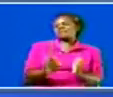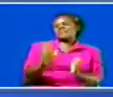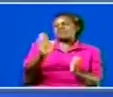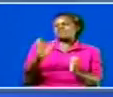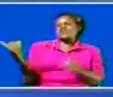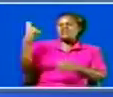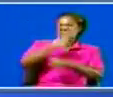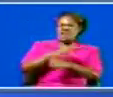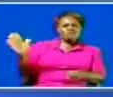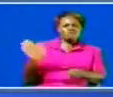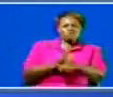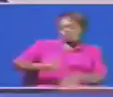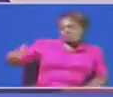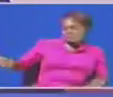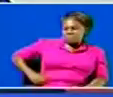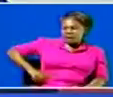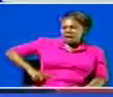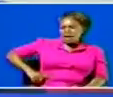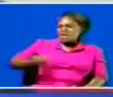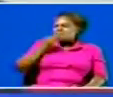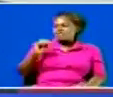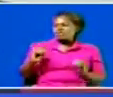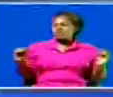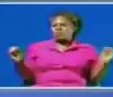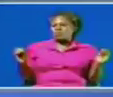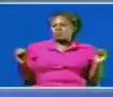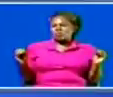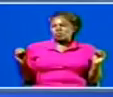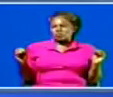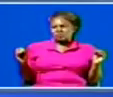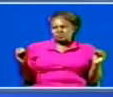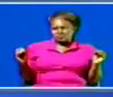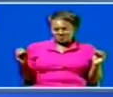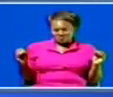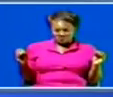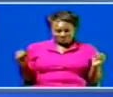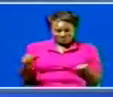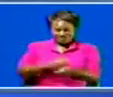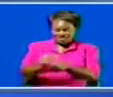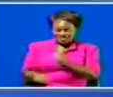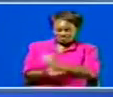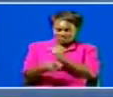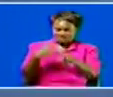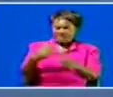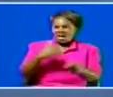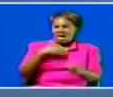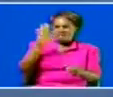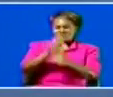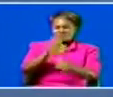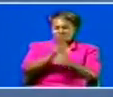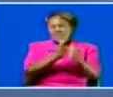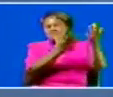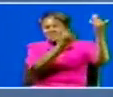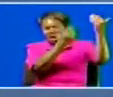ako sawa. Ako sawa hata subua tena. Sawa. Thank you so much. All right. So Friday briefing continues. Remember, we still have a lot more coming